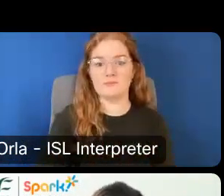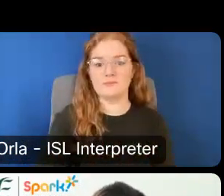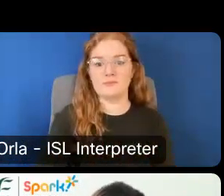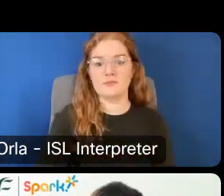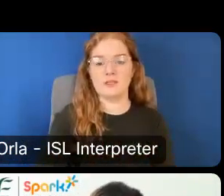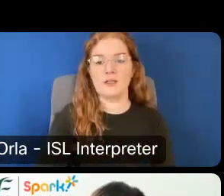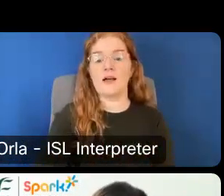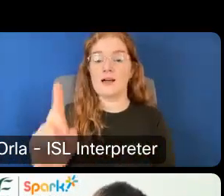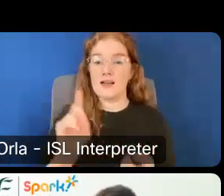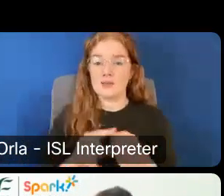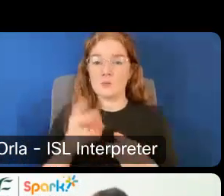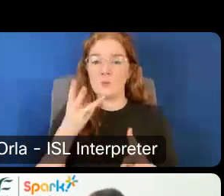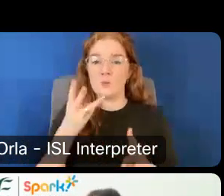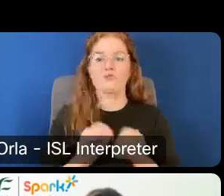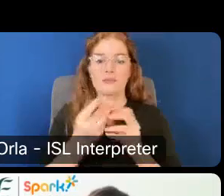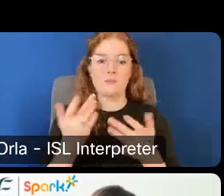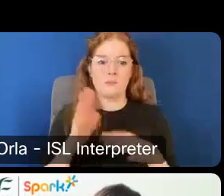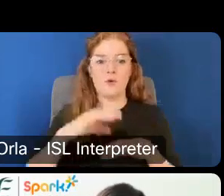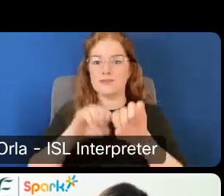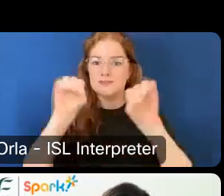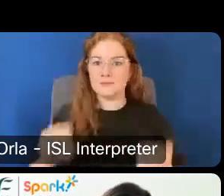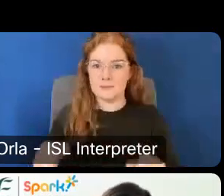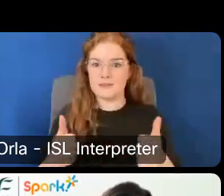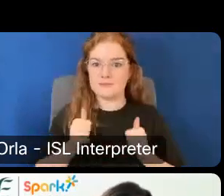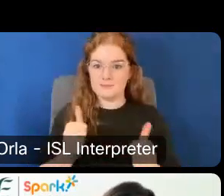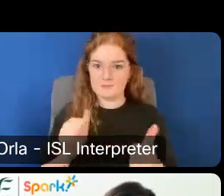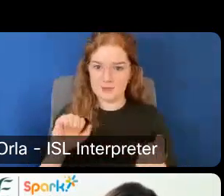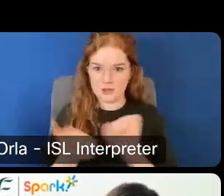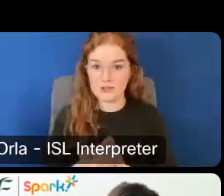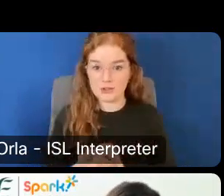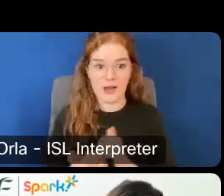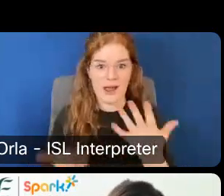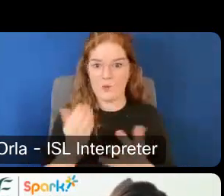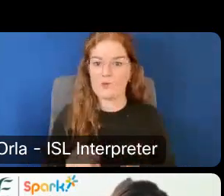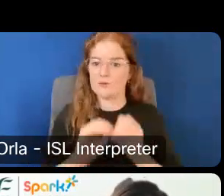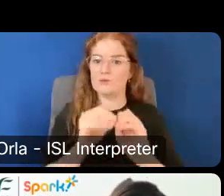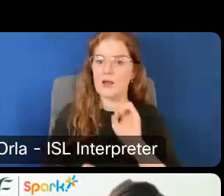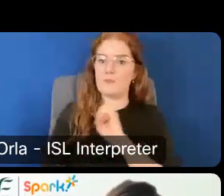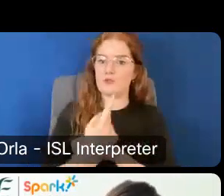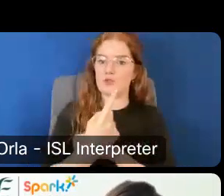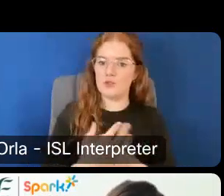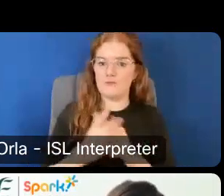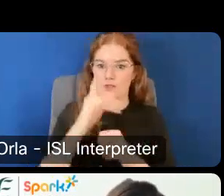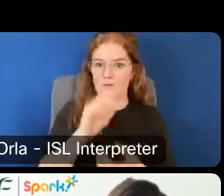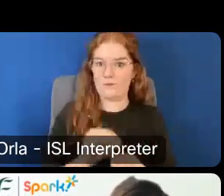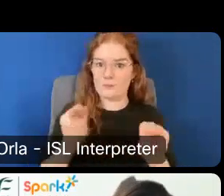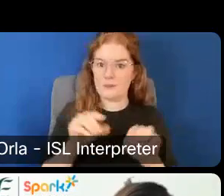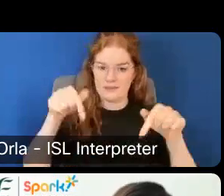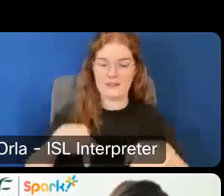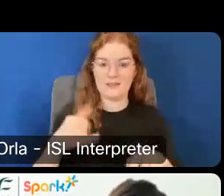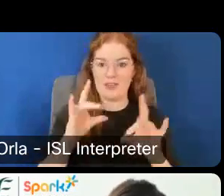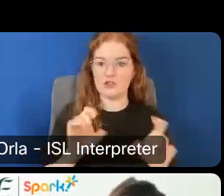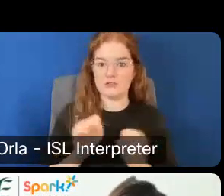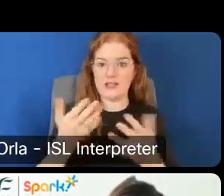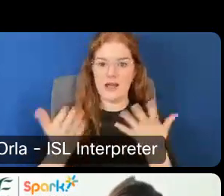Lastly, we want to develop systematic capability through opportunities for innovators within the healthcare service by educating in